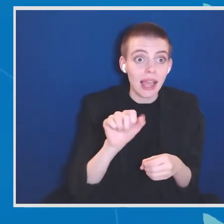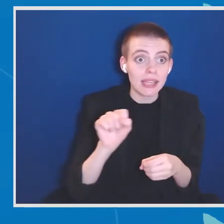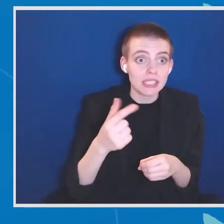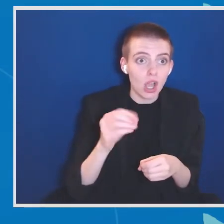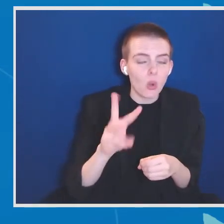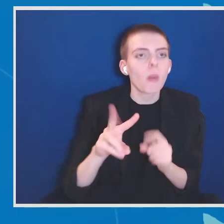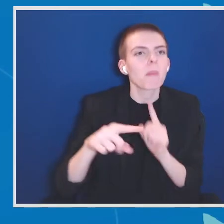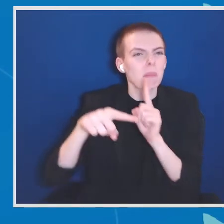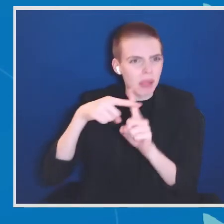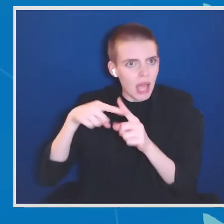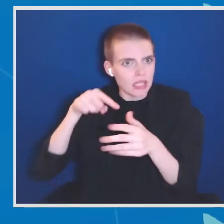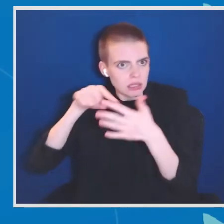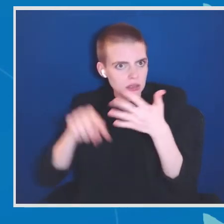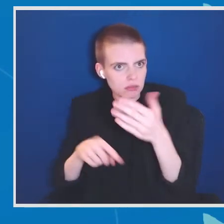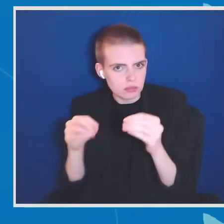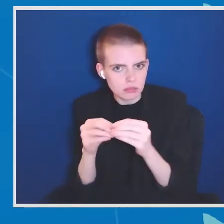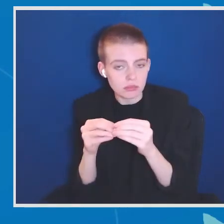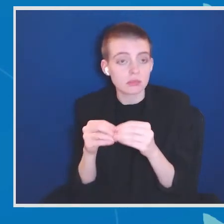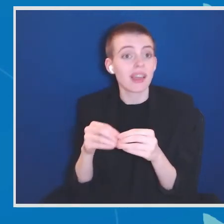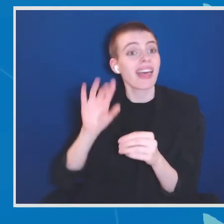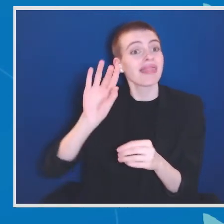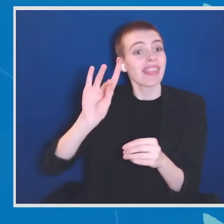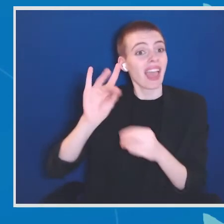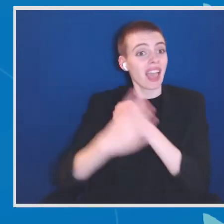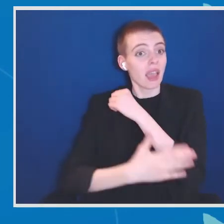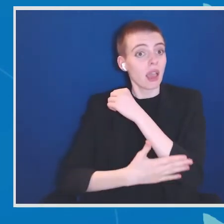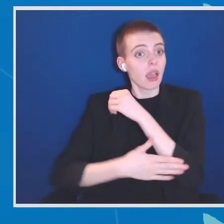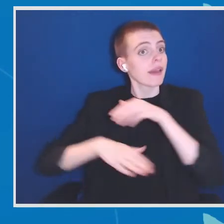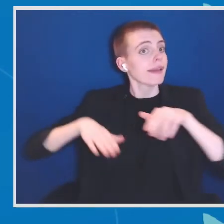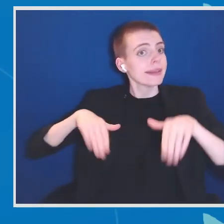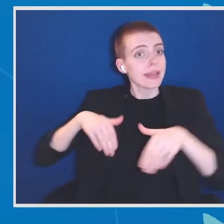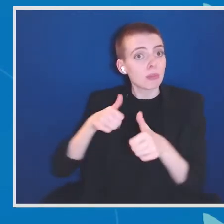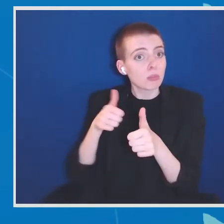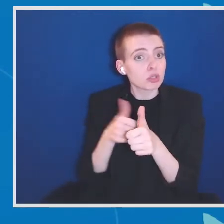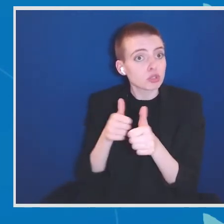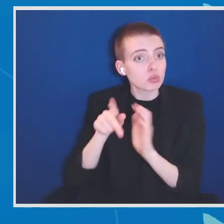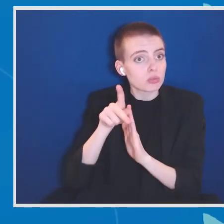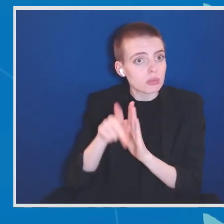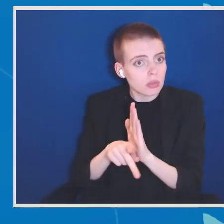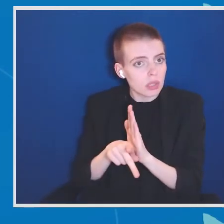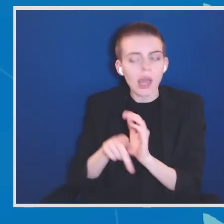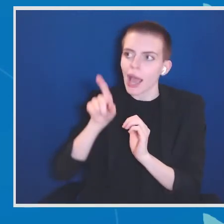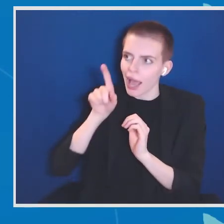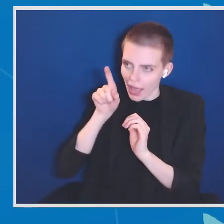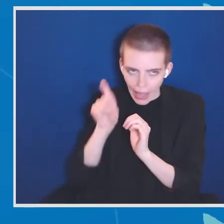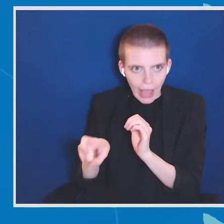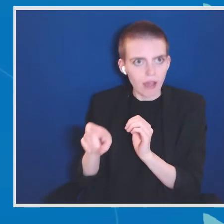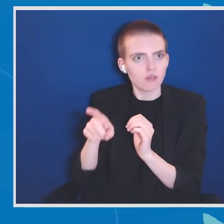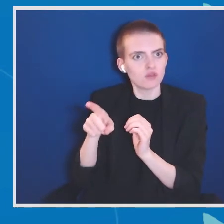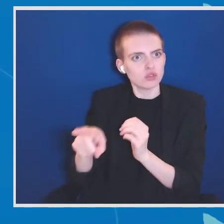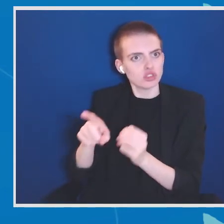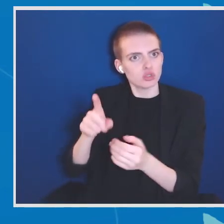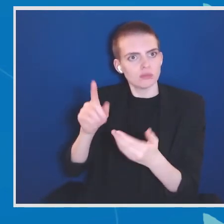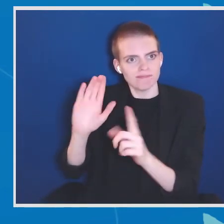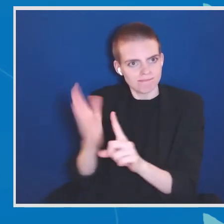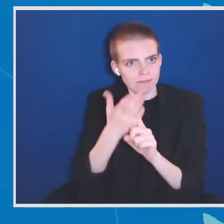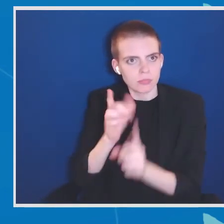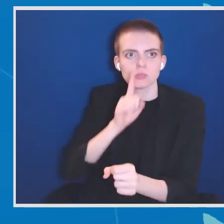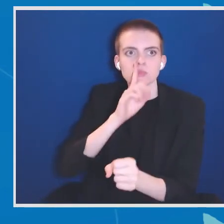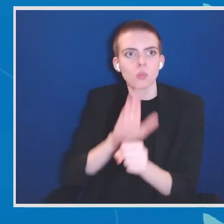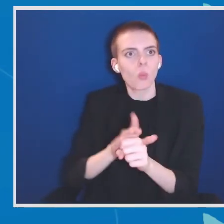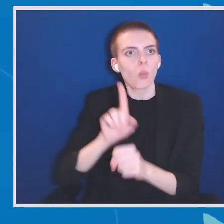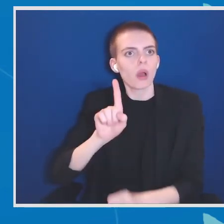countries that are not yet pursuing policies to keep 1.5 degrees alive. We must bring them on